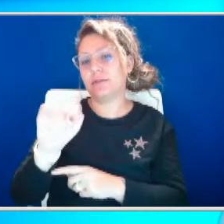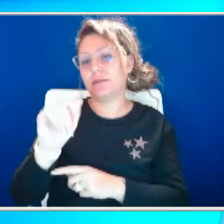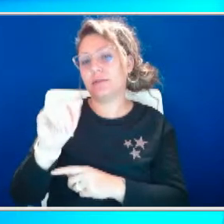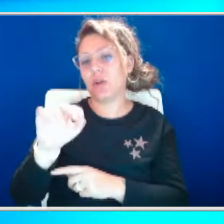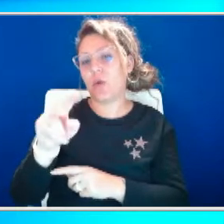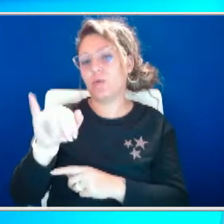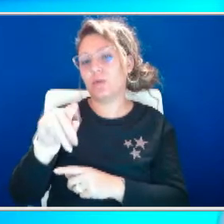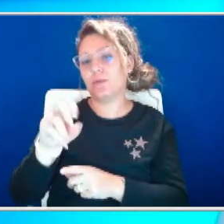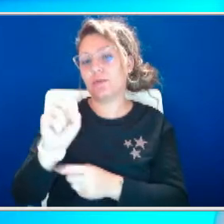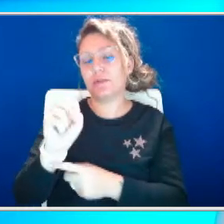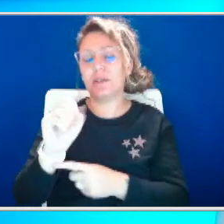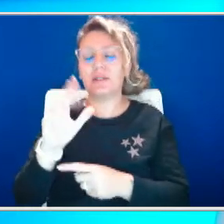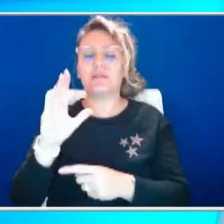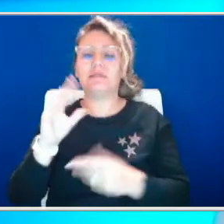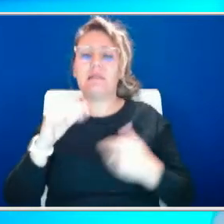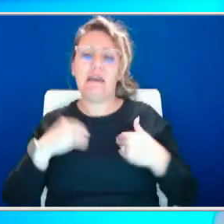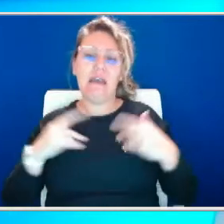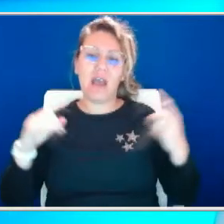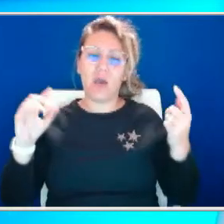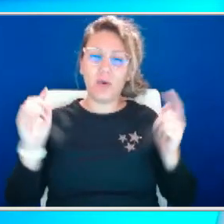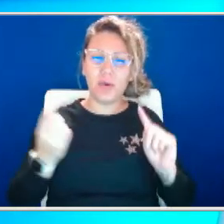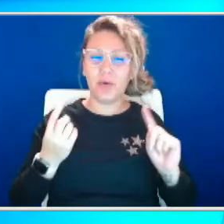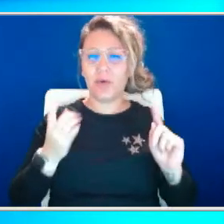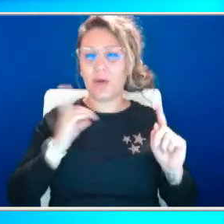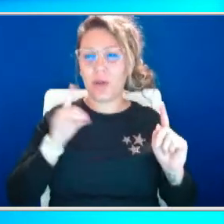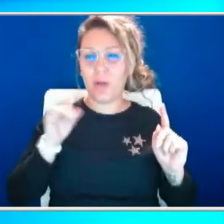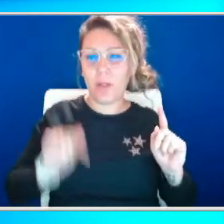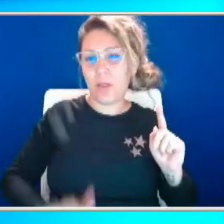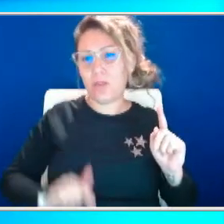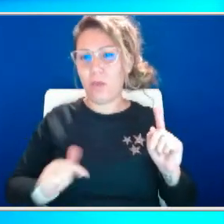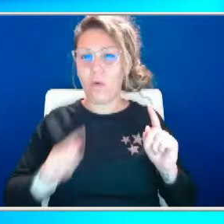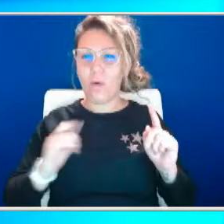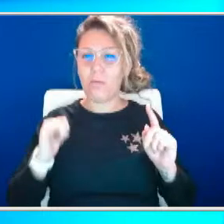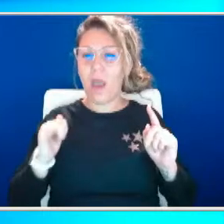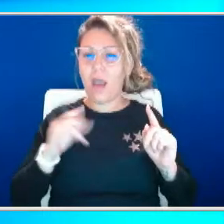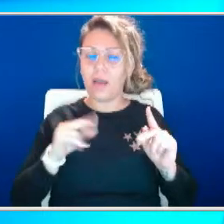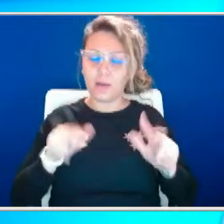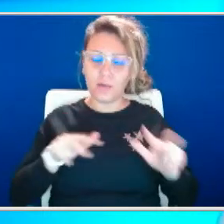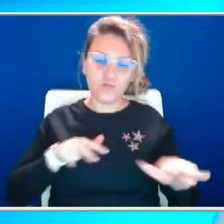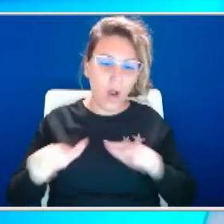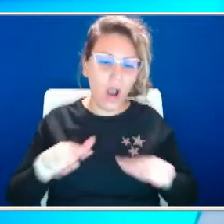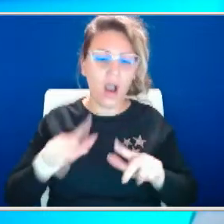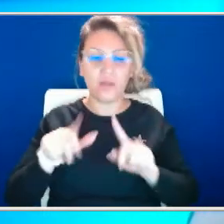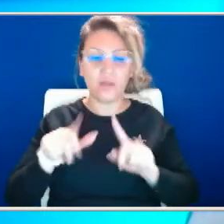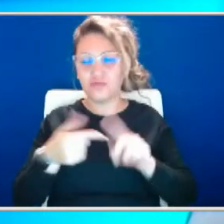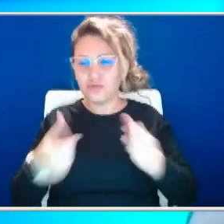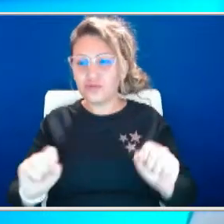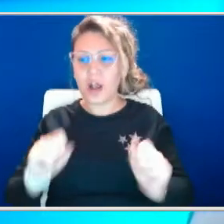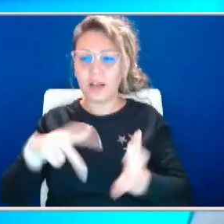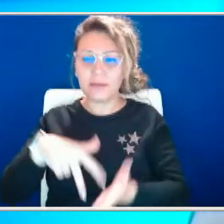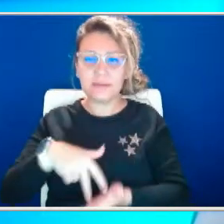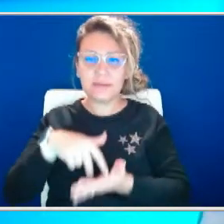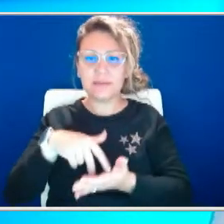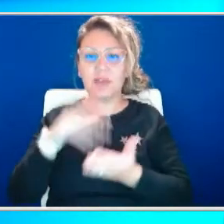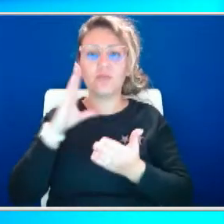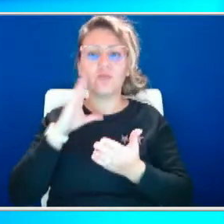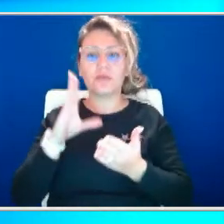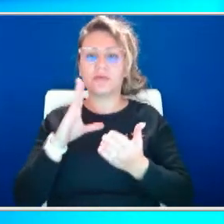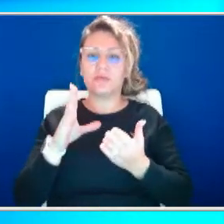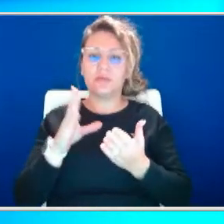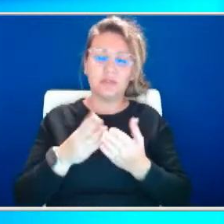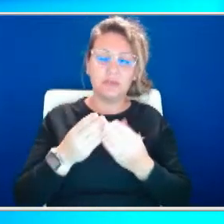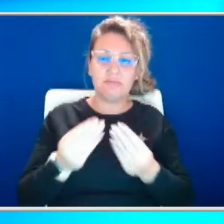you know, achiness and pain in their lower back and legs when they try to walk or ambulate or stand, and typically those symptoms will kind of go away if they're kind of sitting